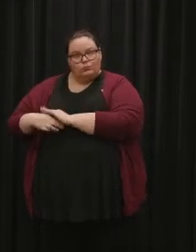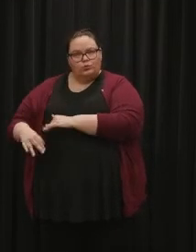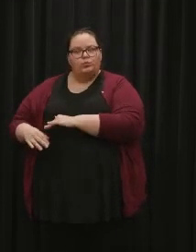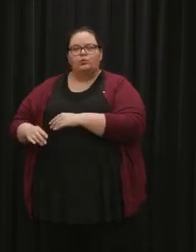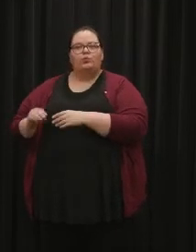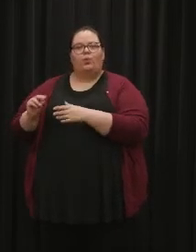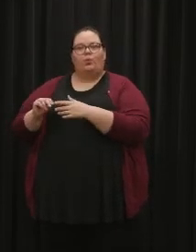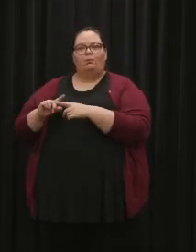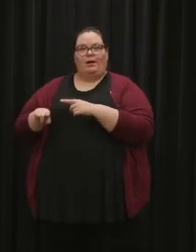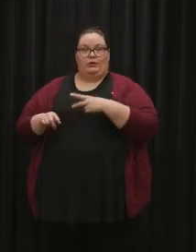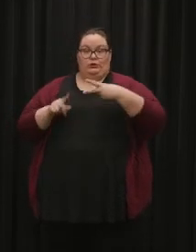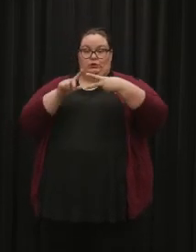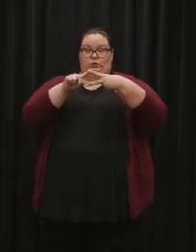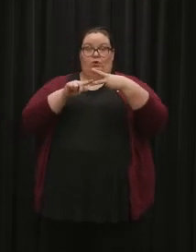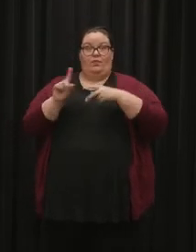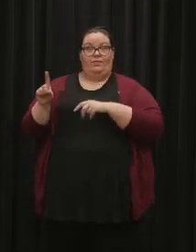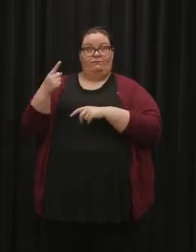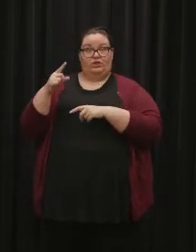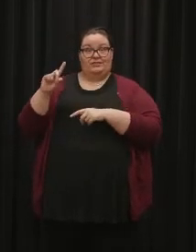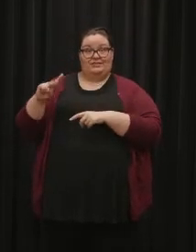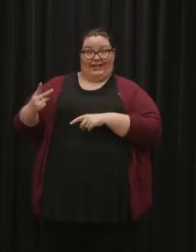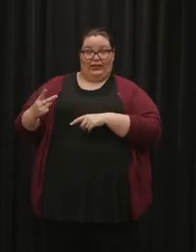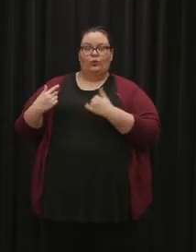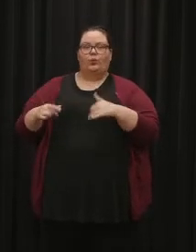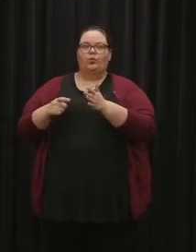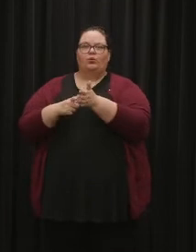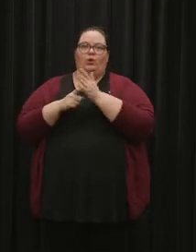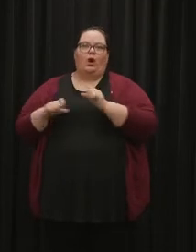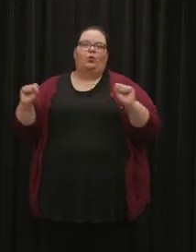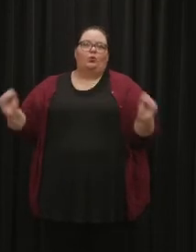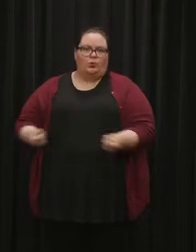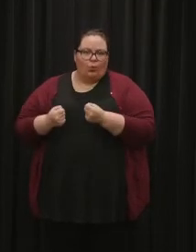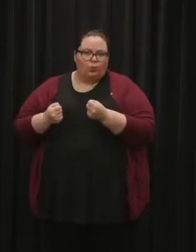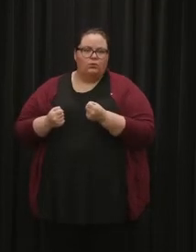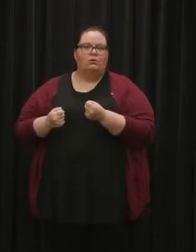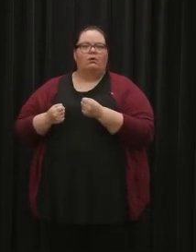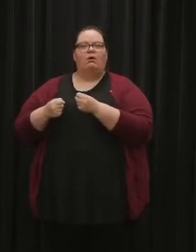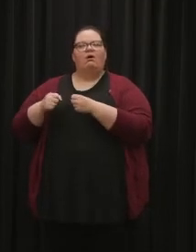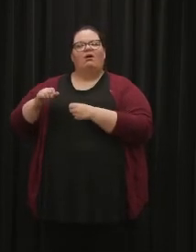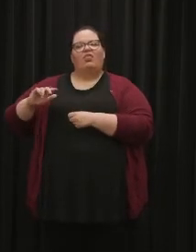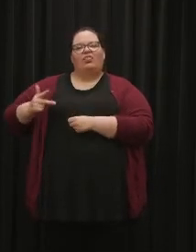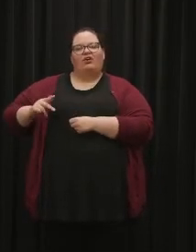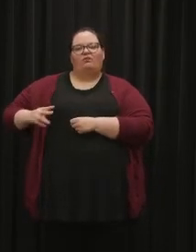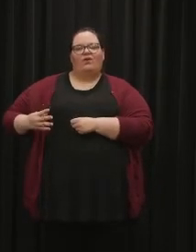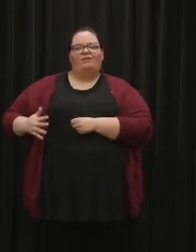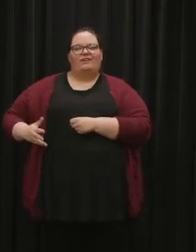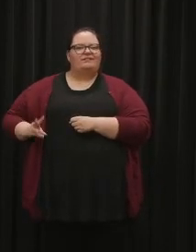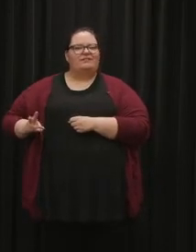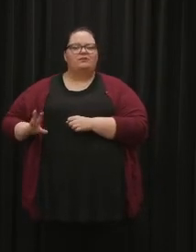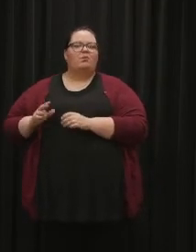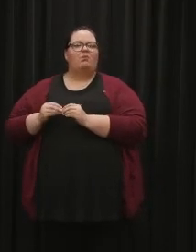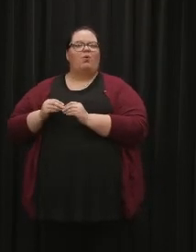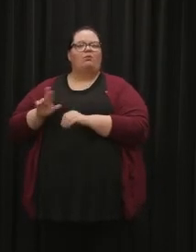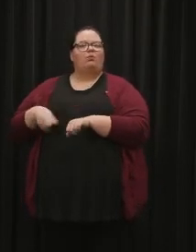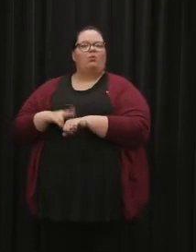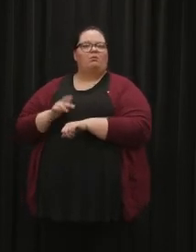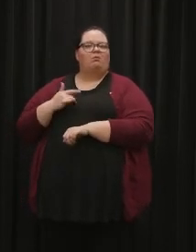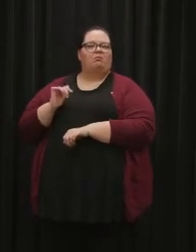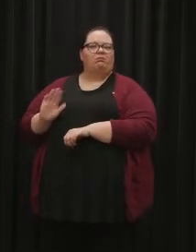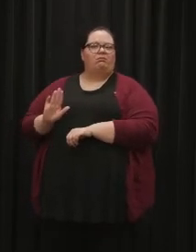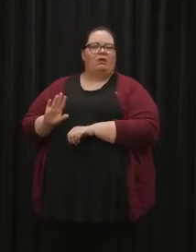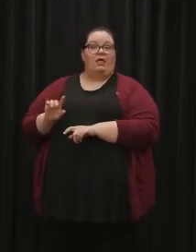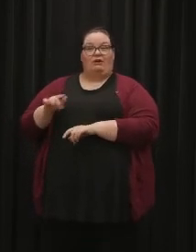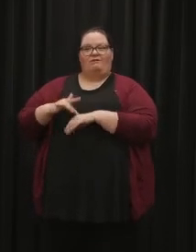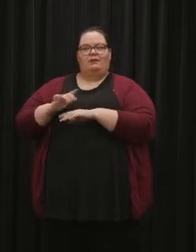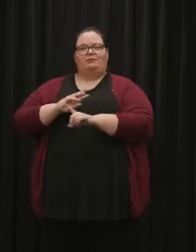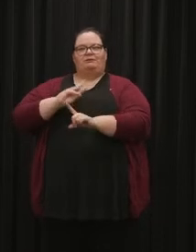of when the other ones get approved, and the volume of them will be available to us probably only about 6 months